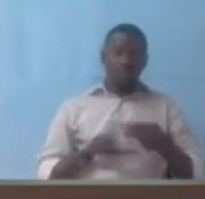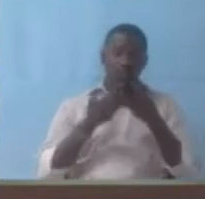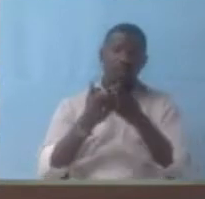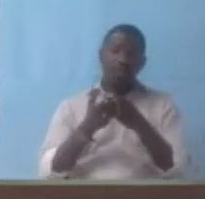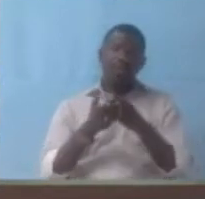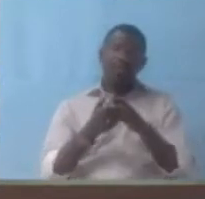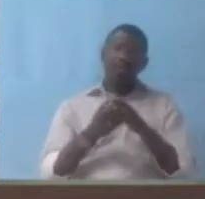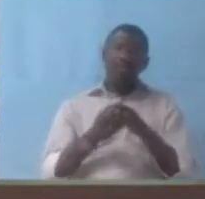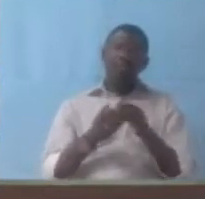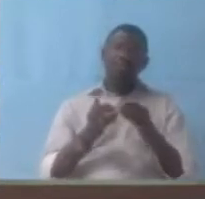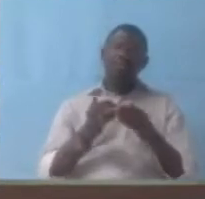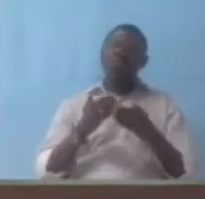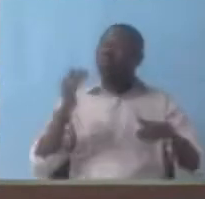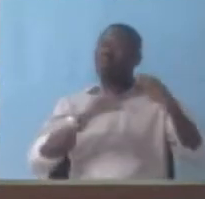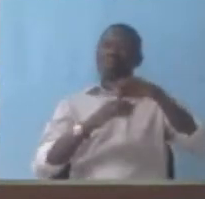that